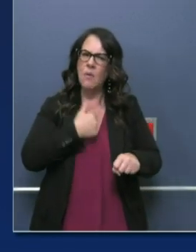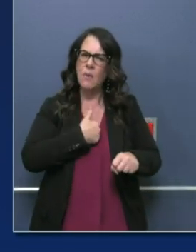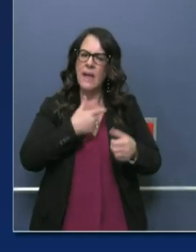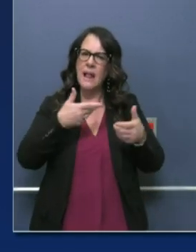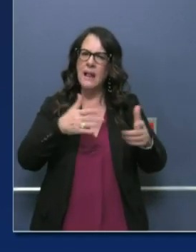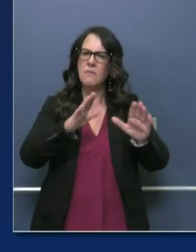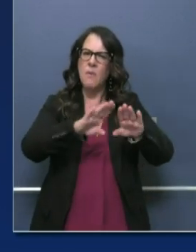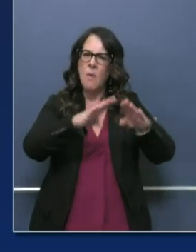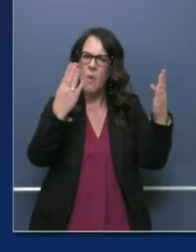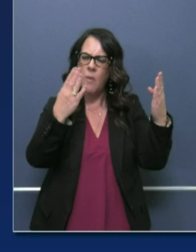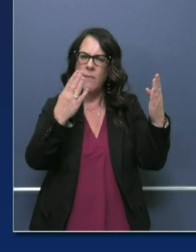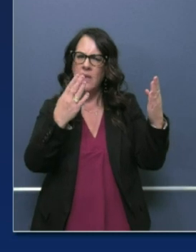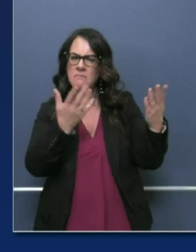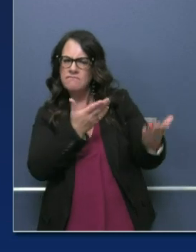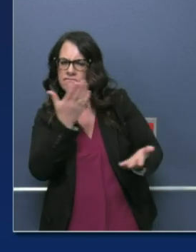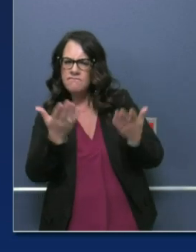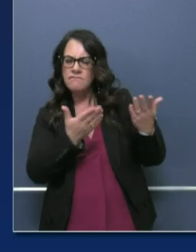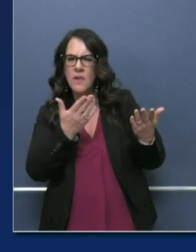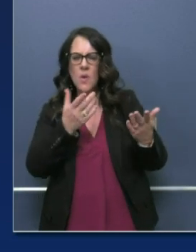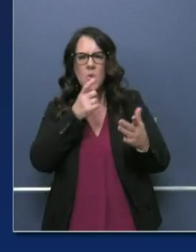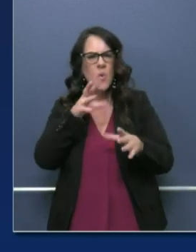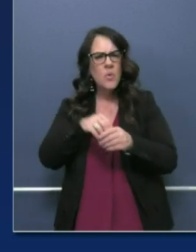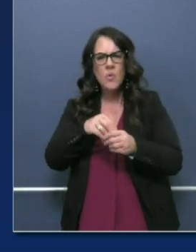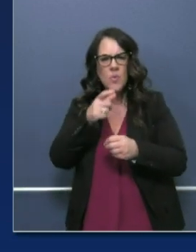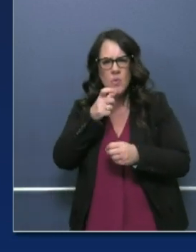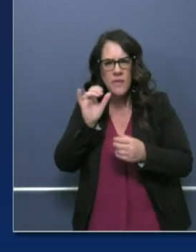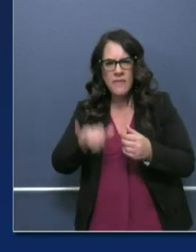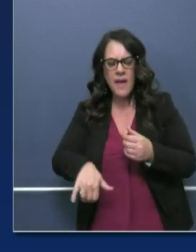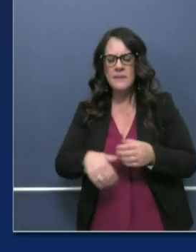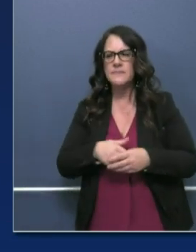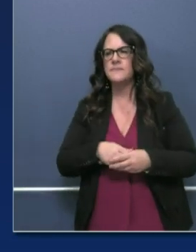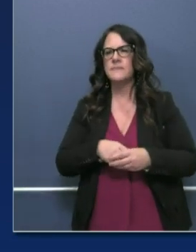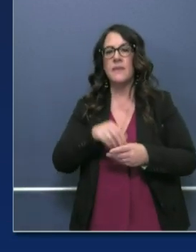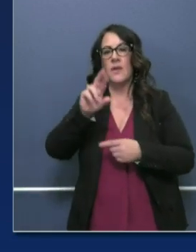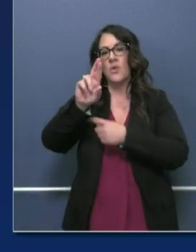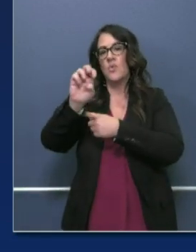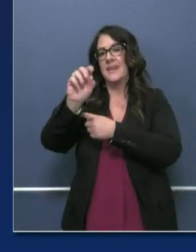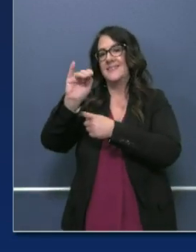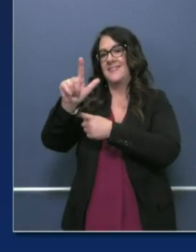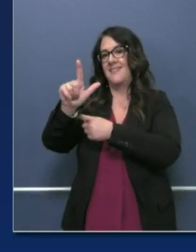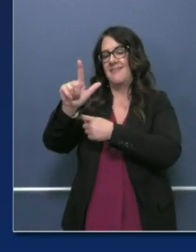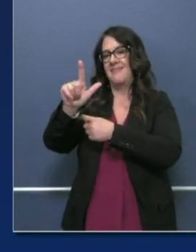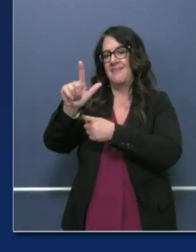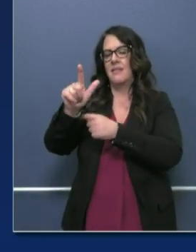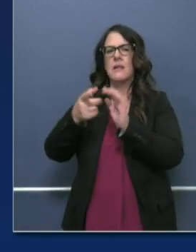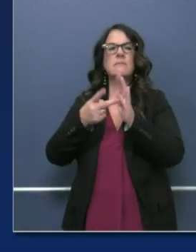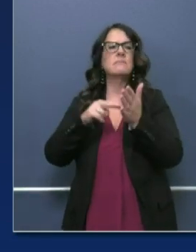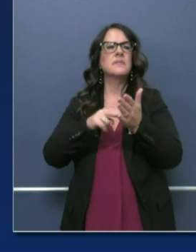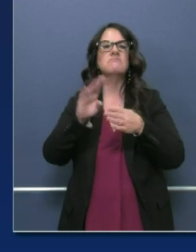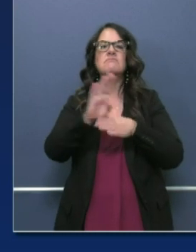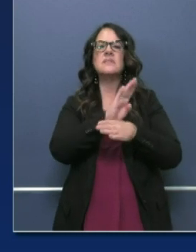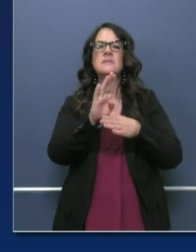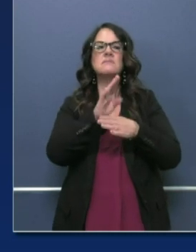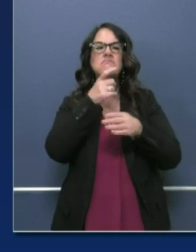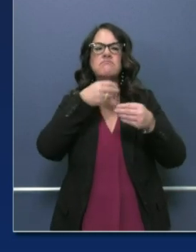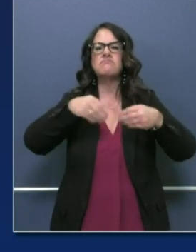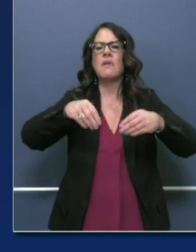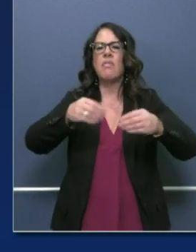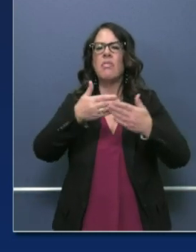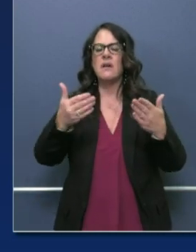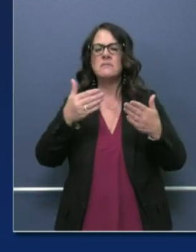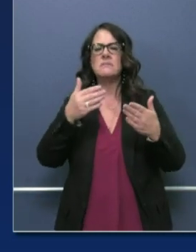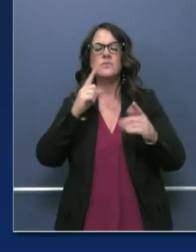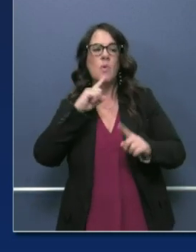this very first part of stage 2 will include, it is expanded retail, with curbside pickup, and then